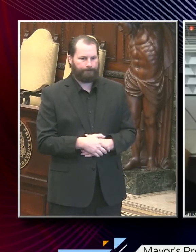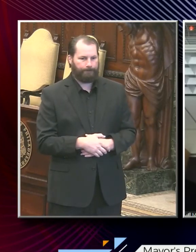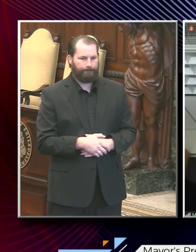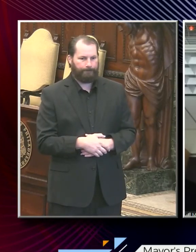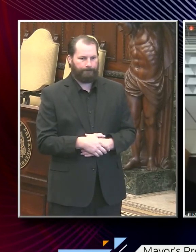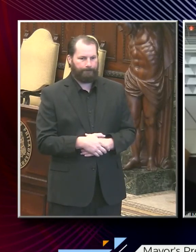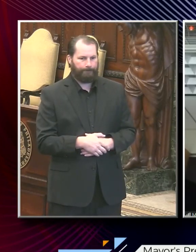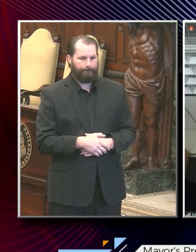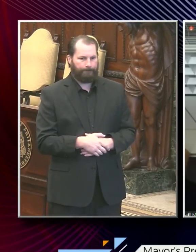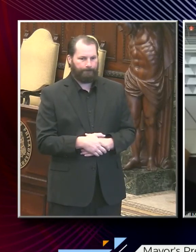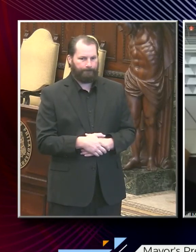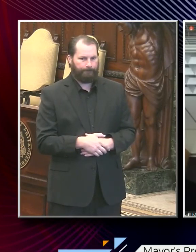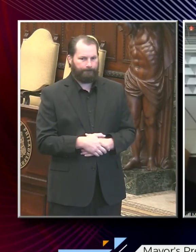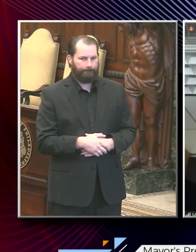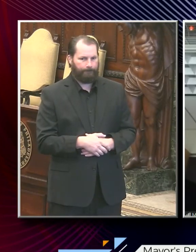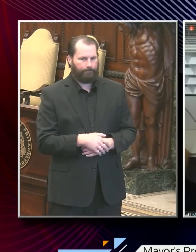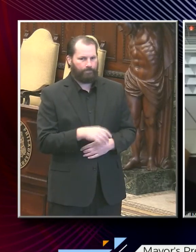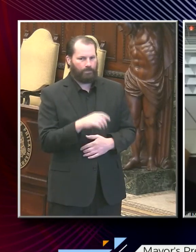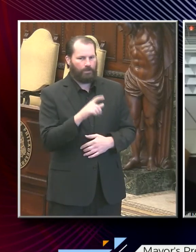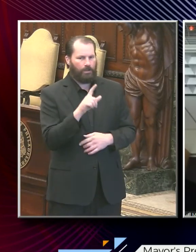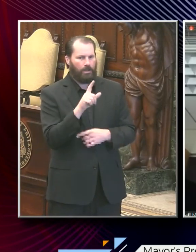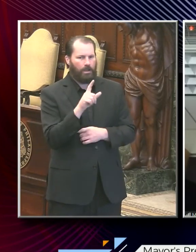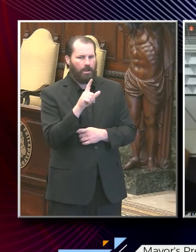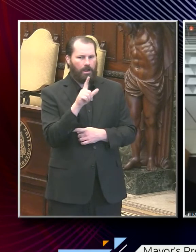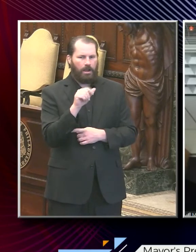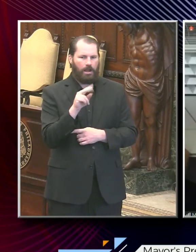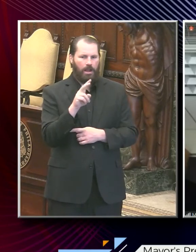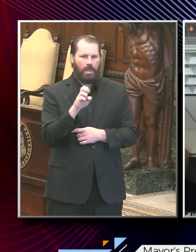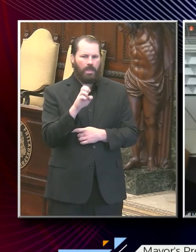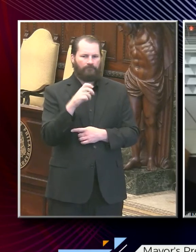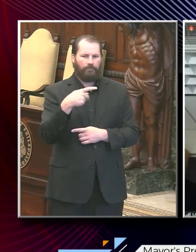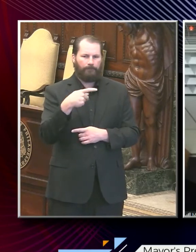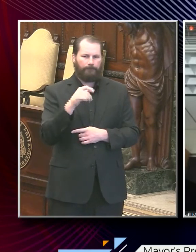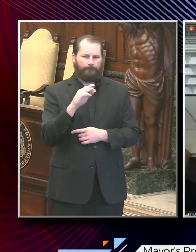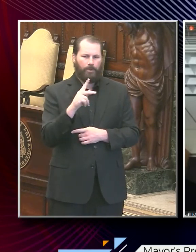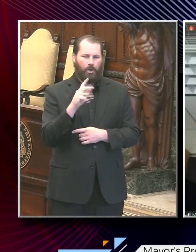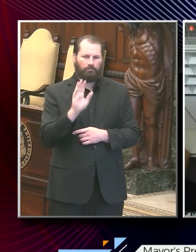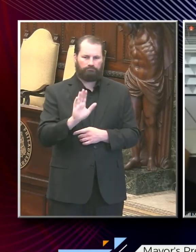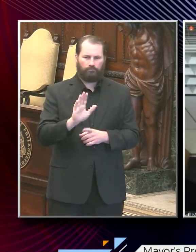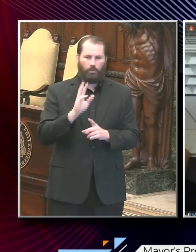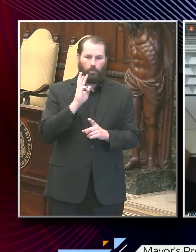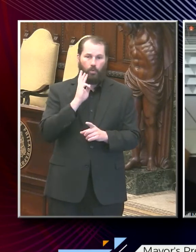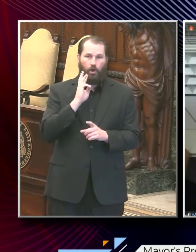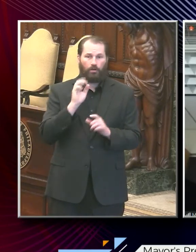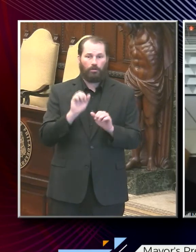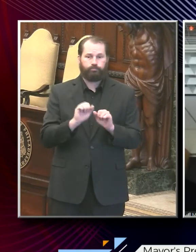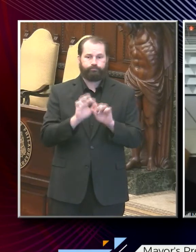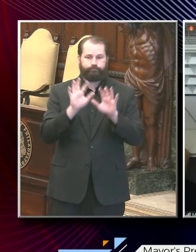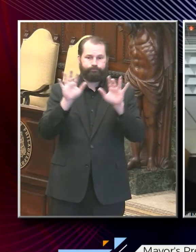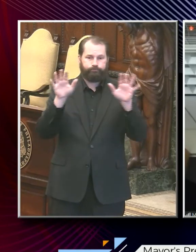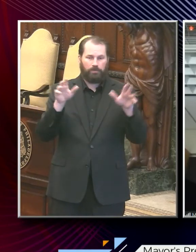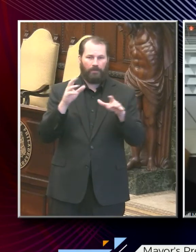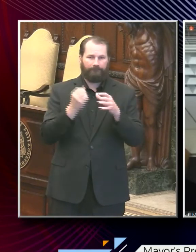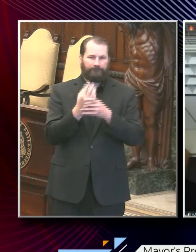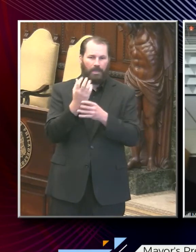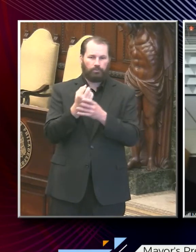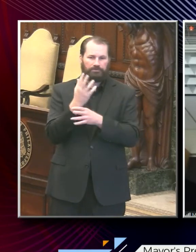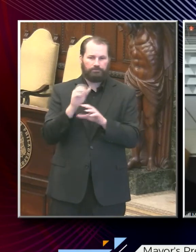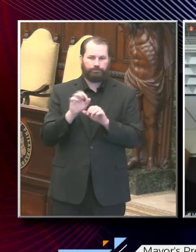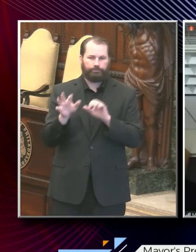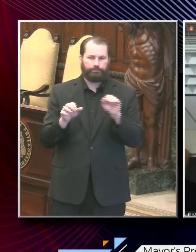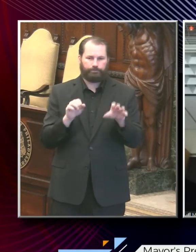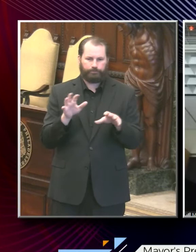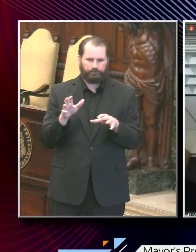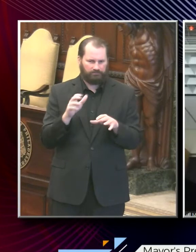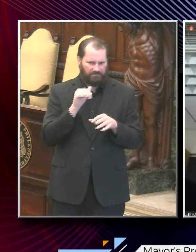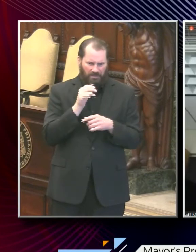fountain that's at Love Park hasn't been on. Is there any plan to turn those on or provide those public amenities? I know spray grounds are